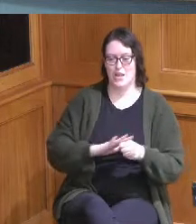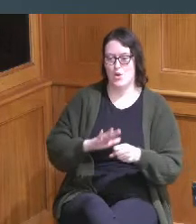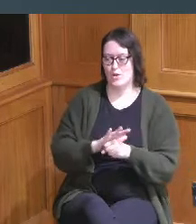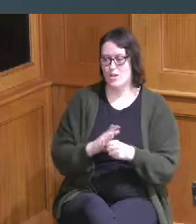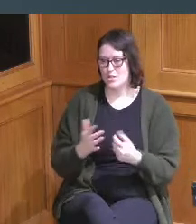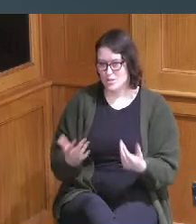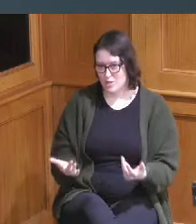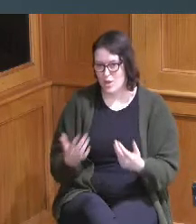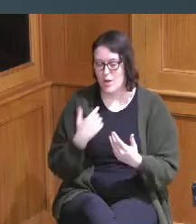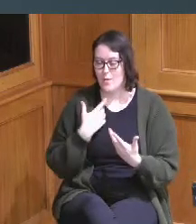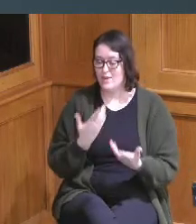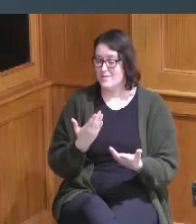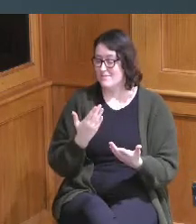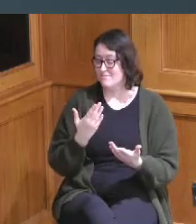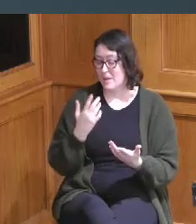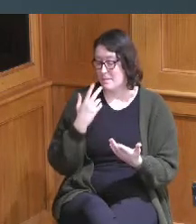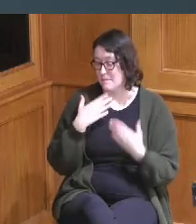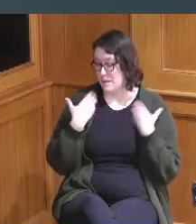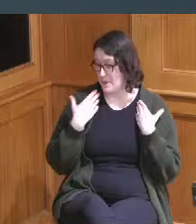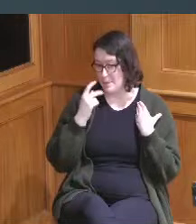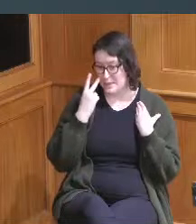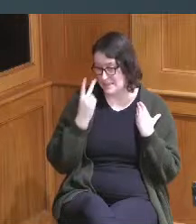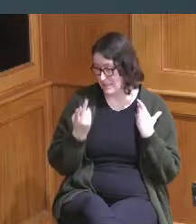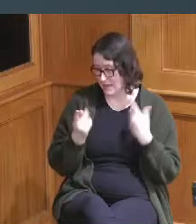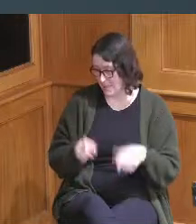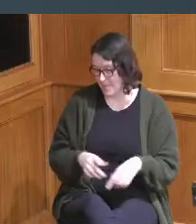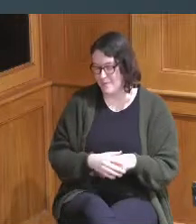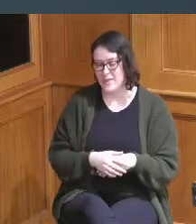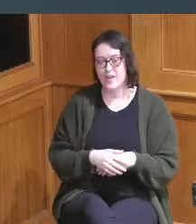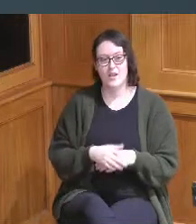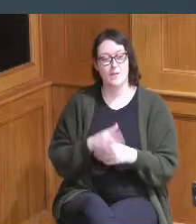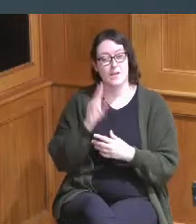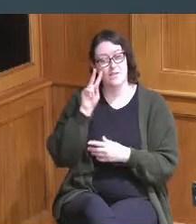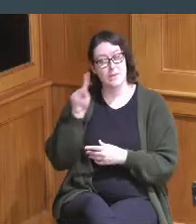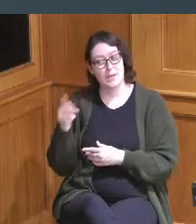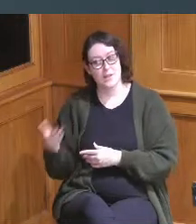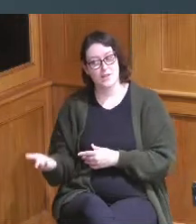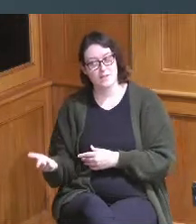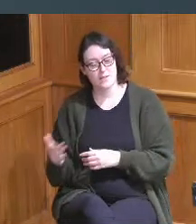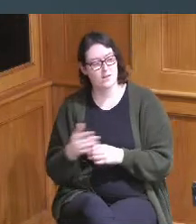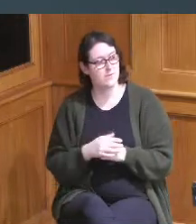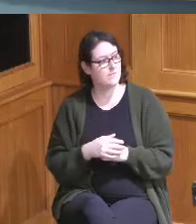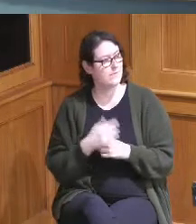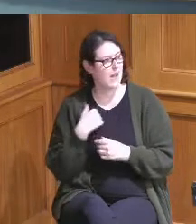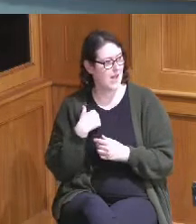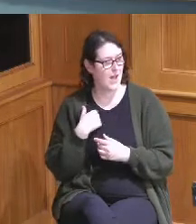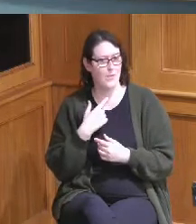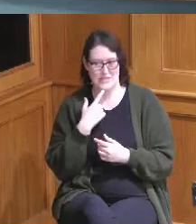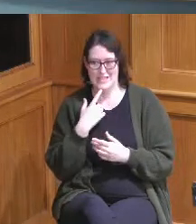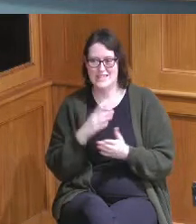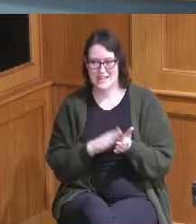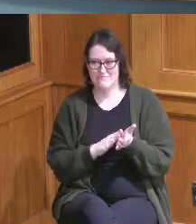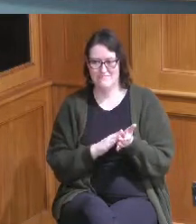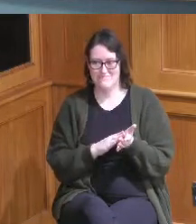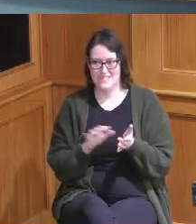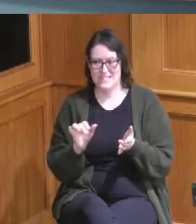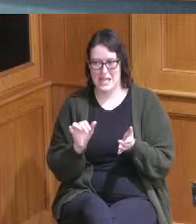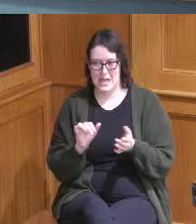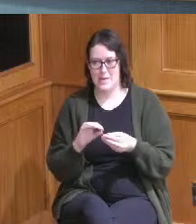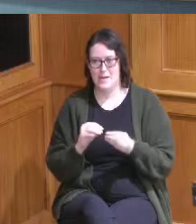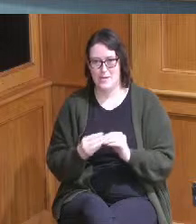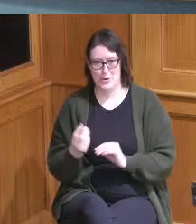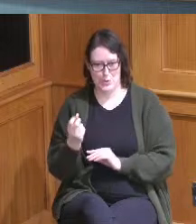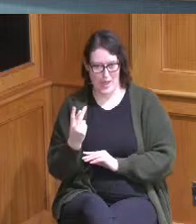to say I was happy to see that on here. But I open it up, Vice President Driehaus. I too was going to shout out to item